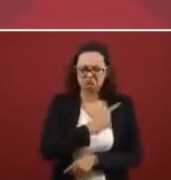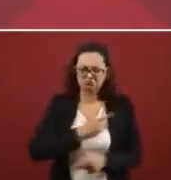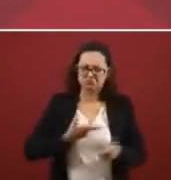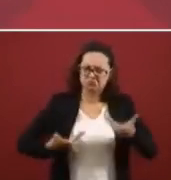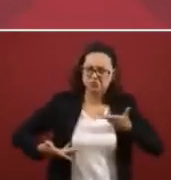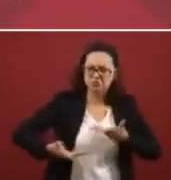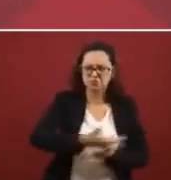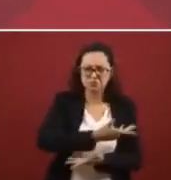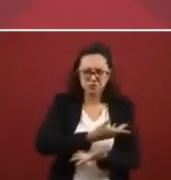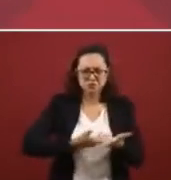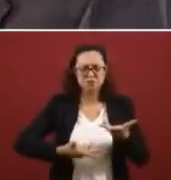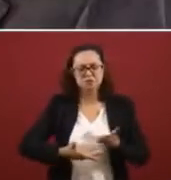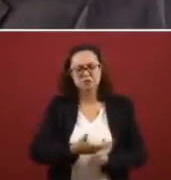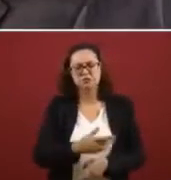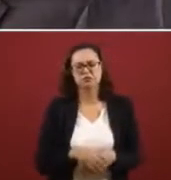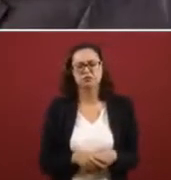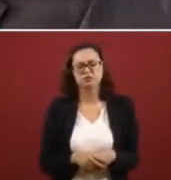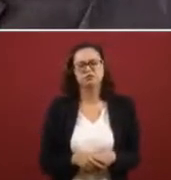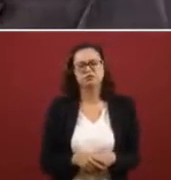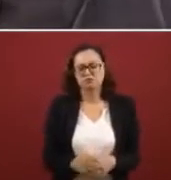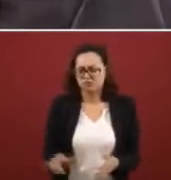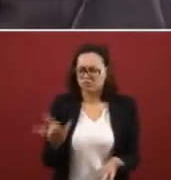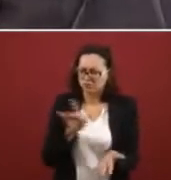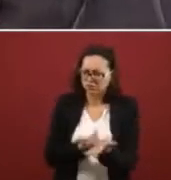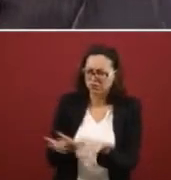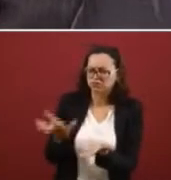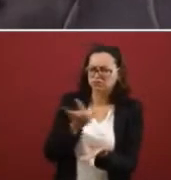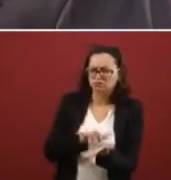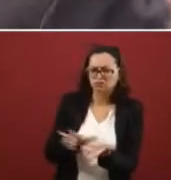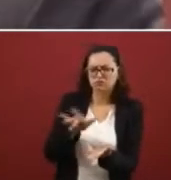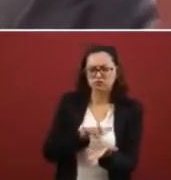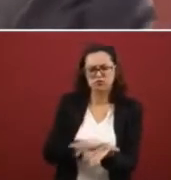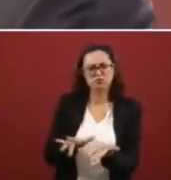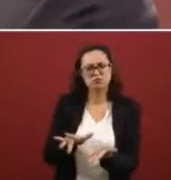and we counted on with the support